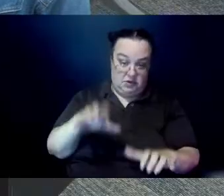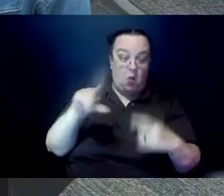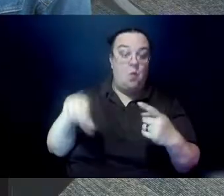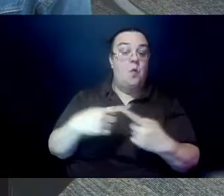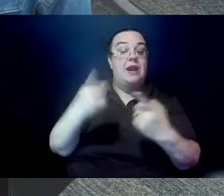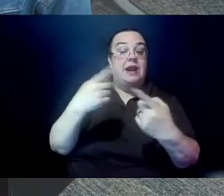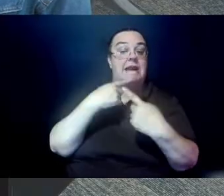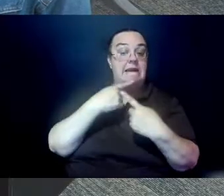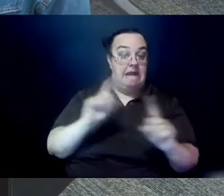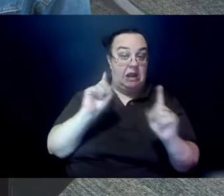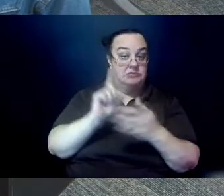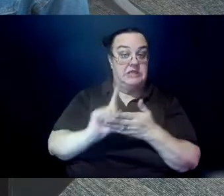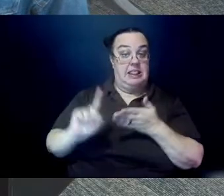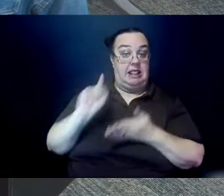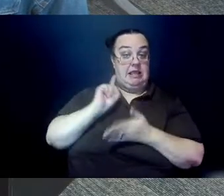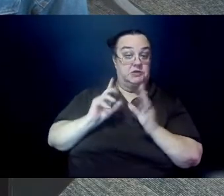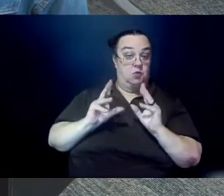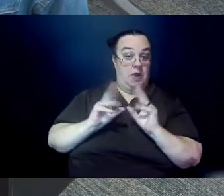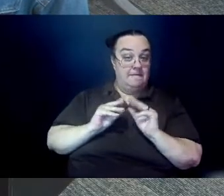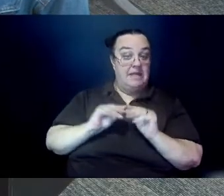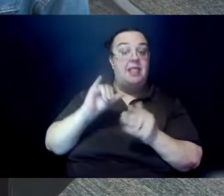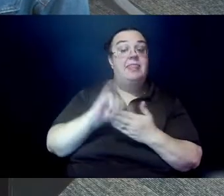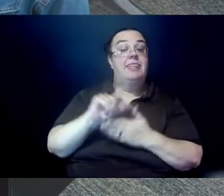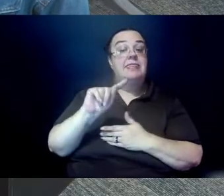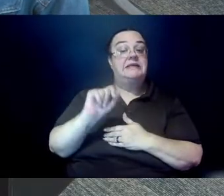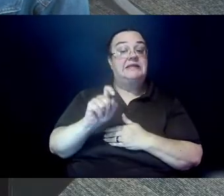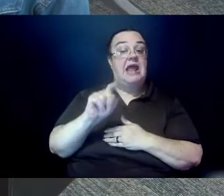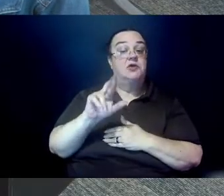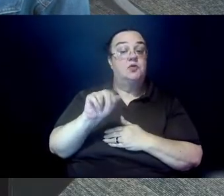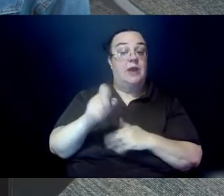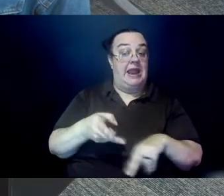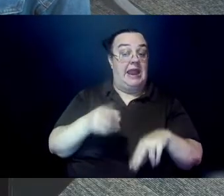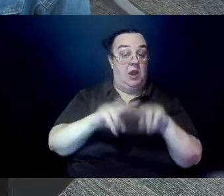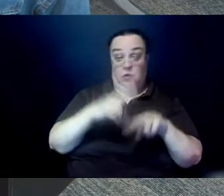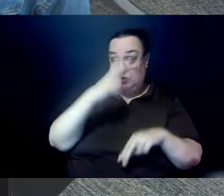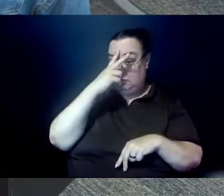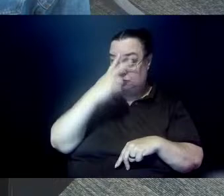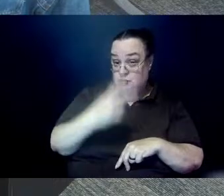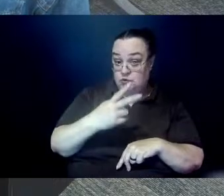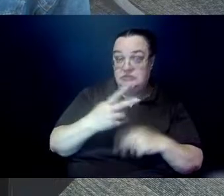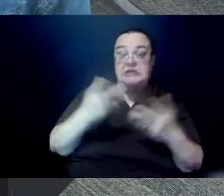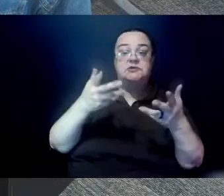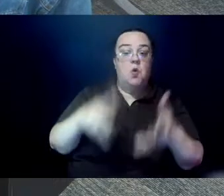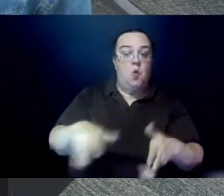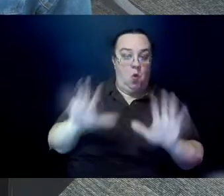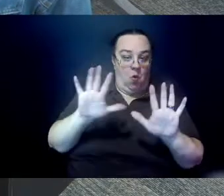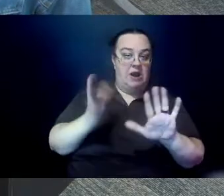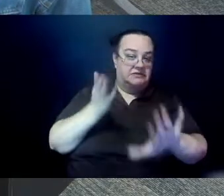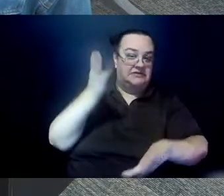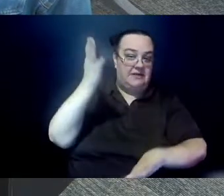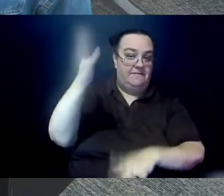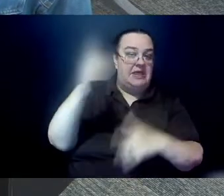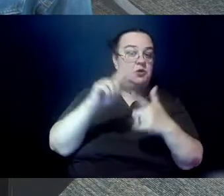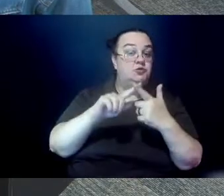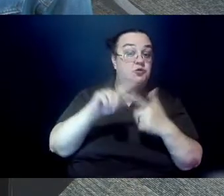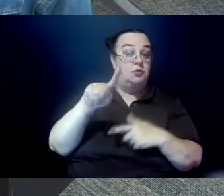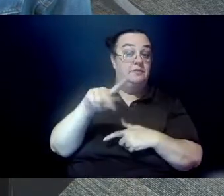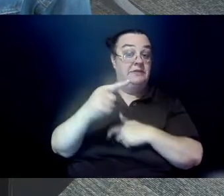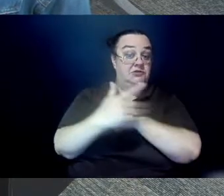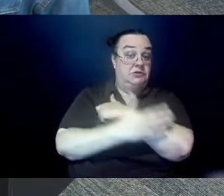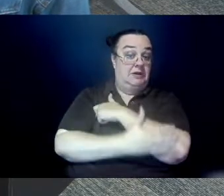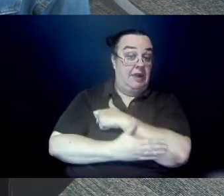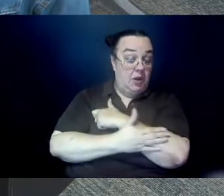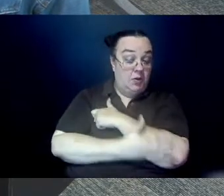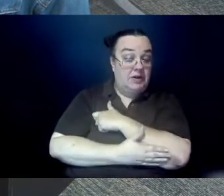announced at last week's meeting that the tax rate increase of 2 cents had already been submitted to the county.